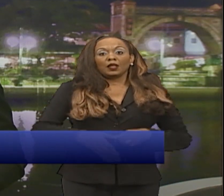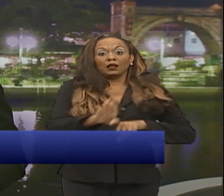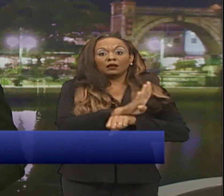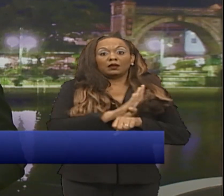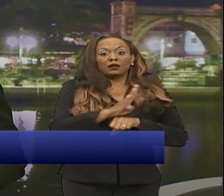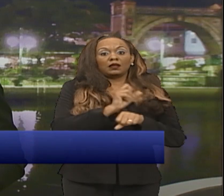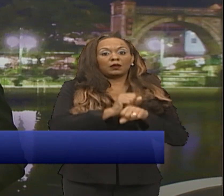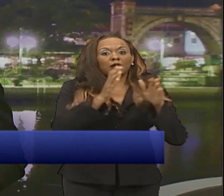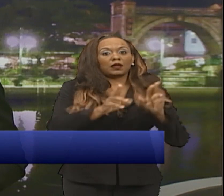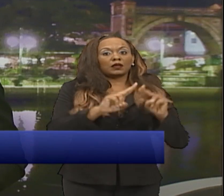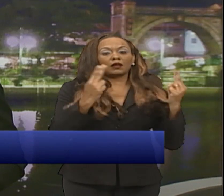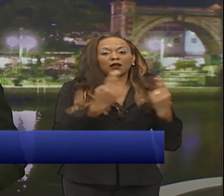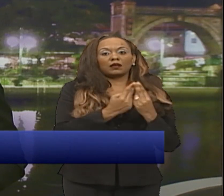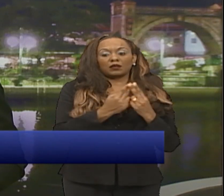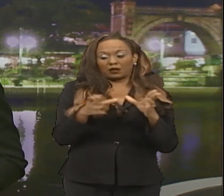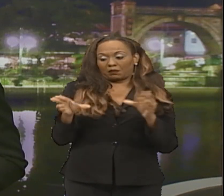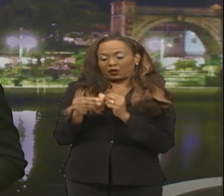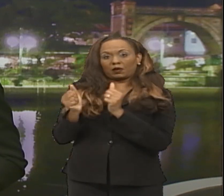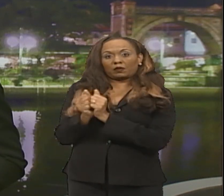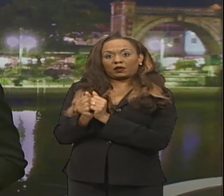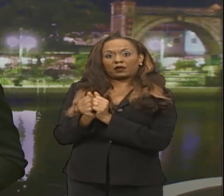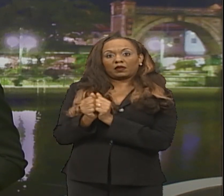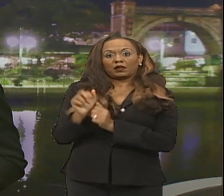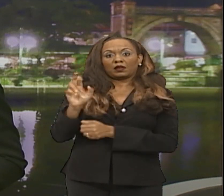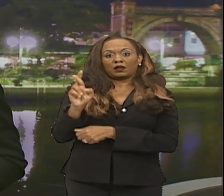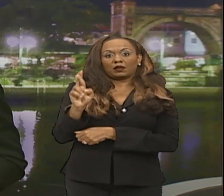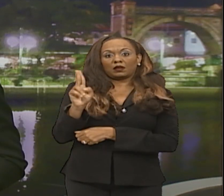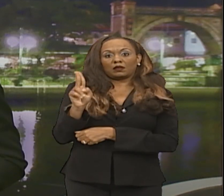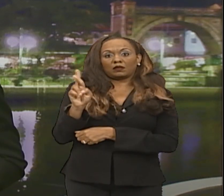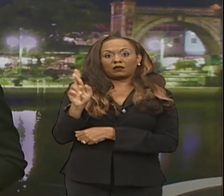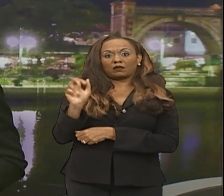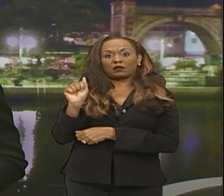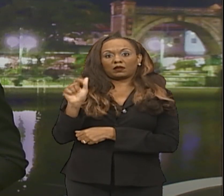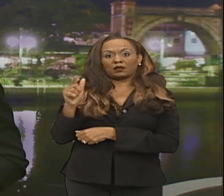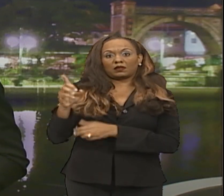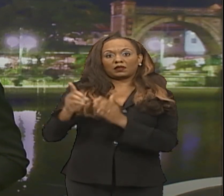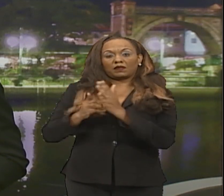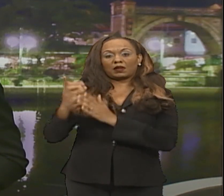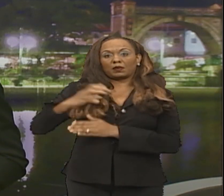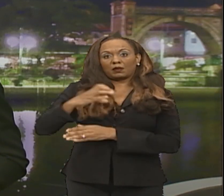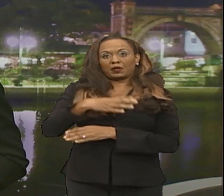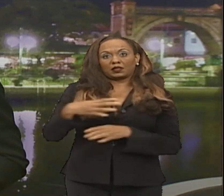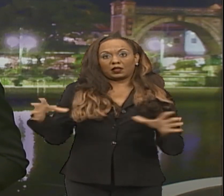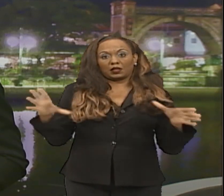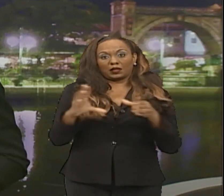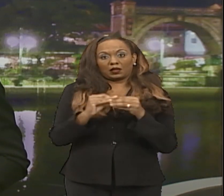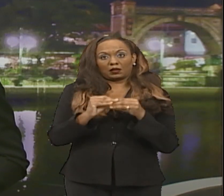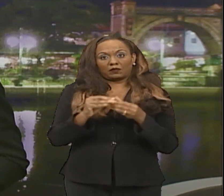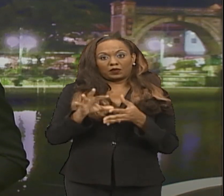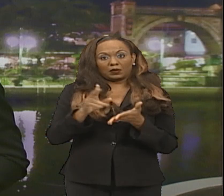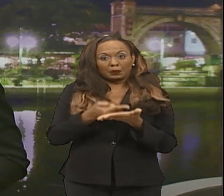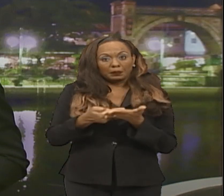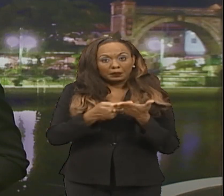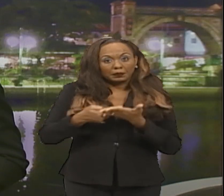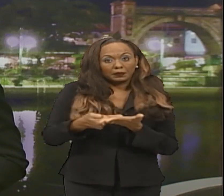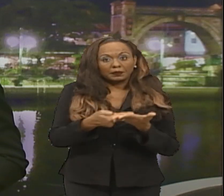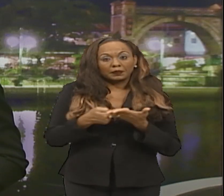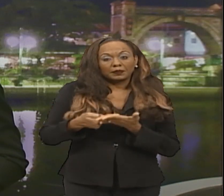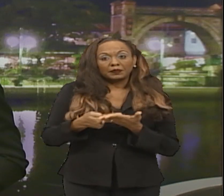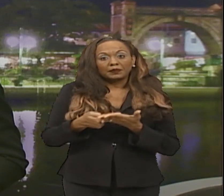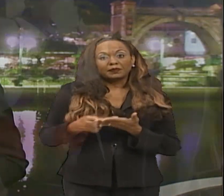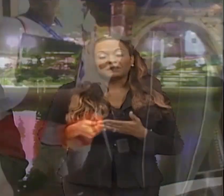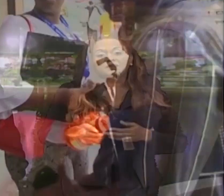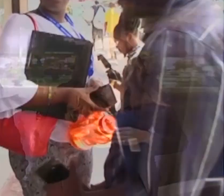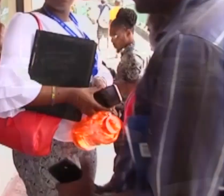Barbados Workers Union has met with workers of the Rural Development Commission, or RDC. That meeting took place this morning at the RDC's